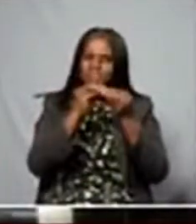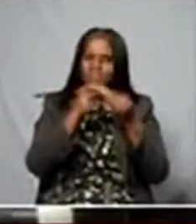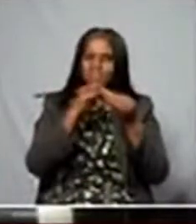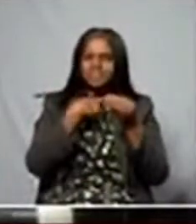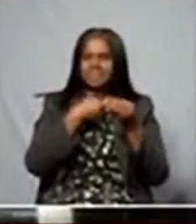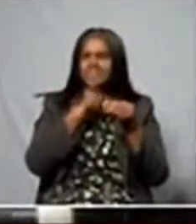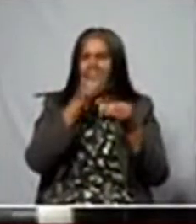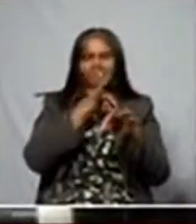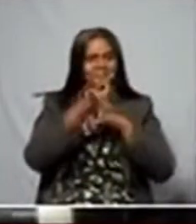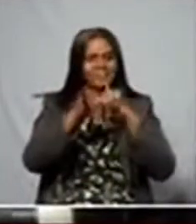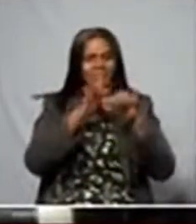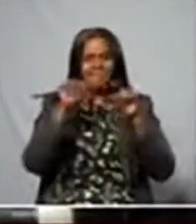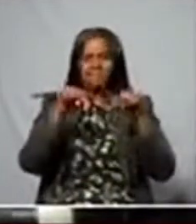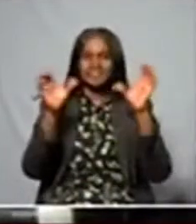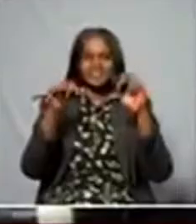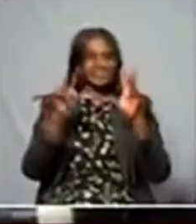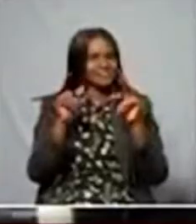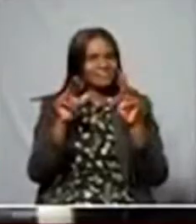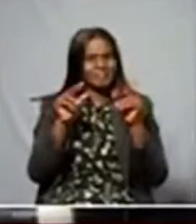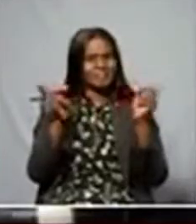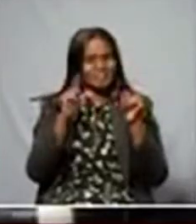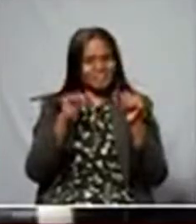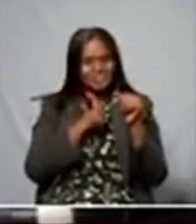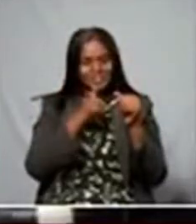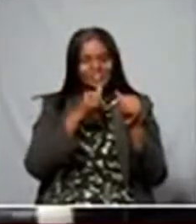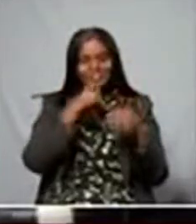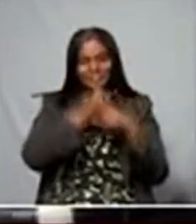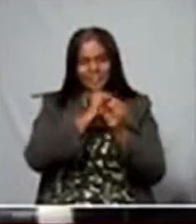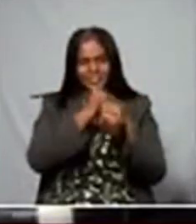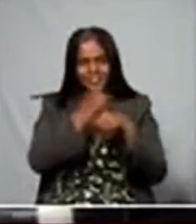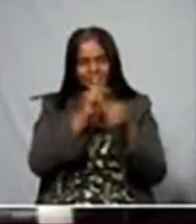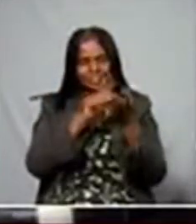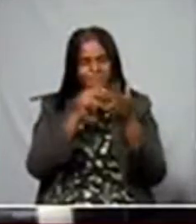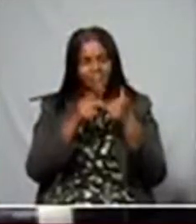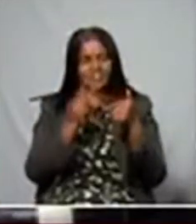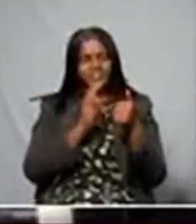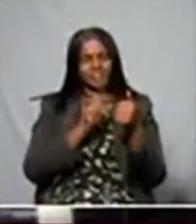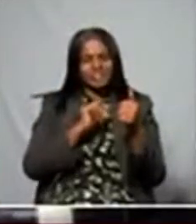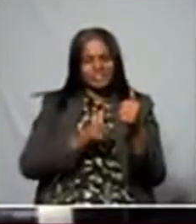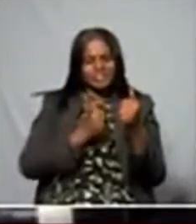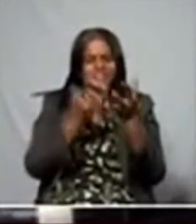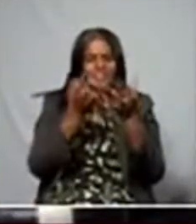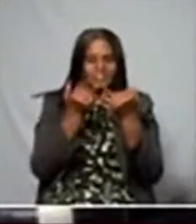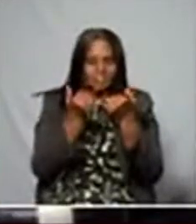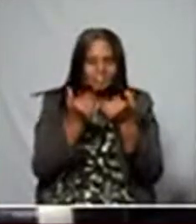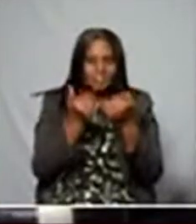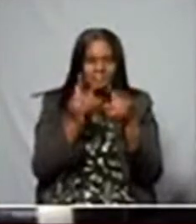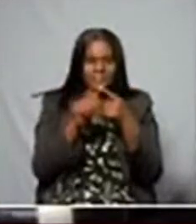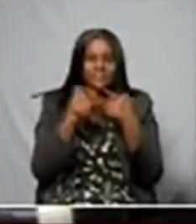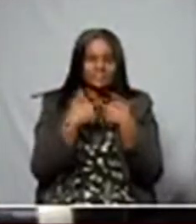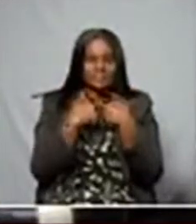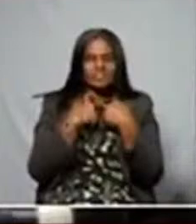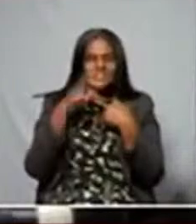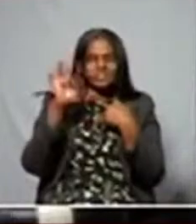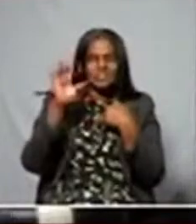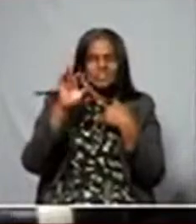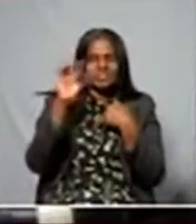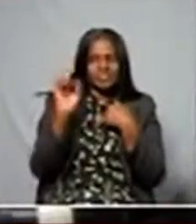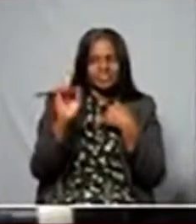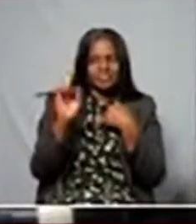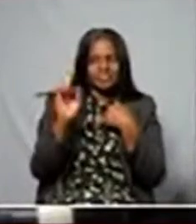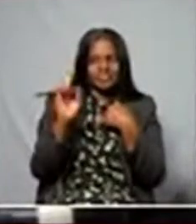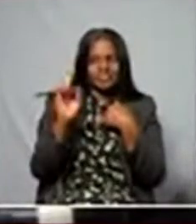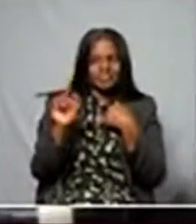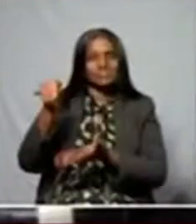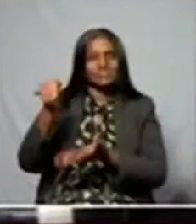the committee. Yeah, yeah, sure. When we profile, we want to have 90% of the